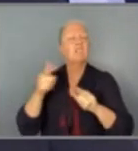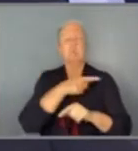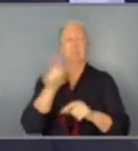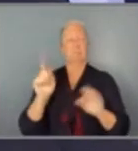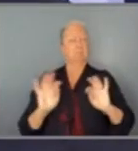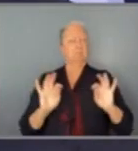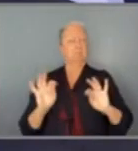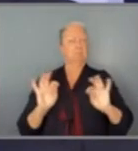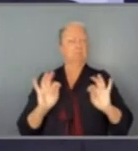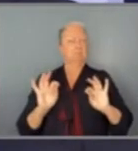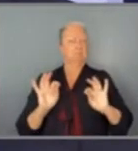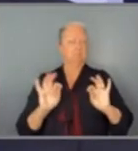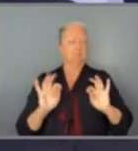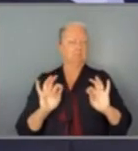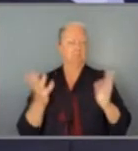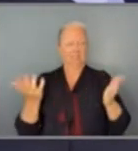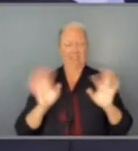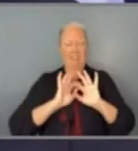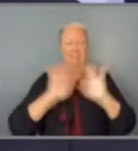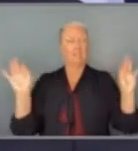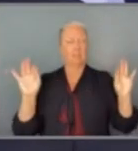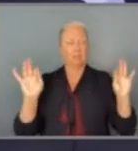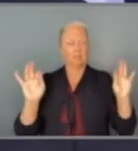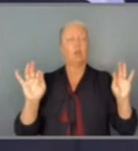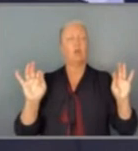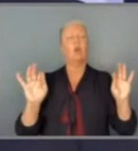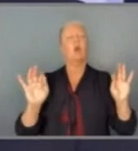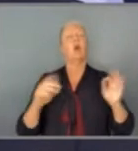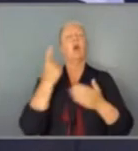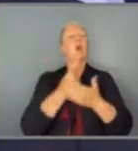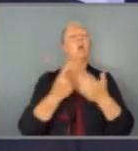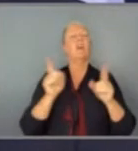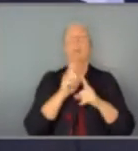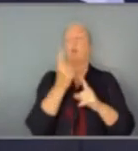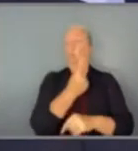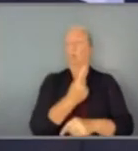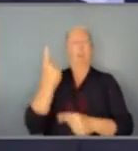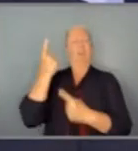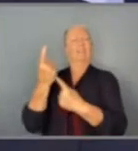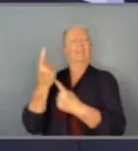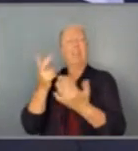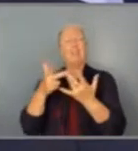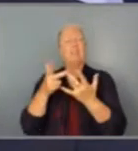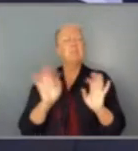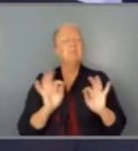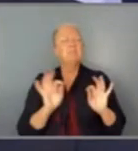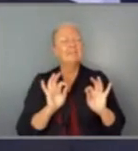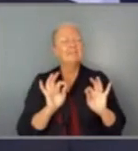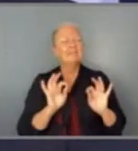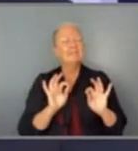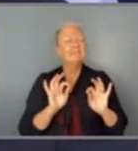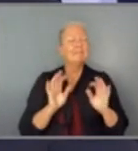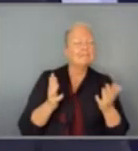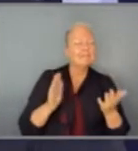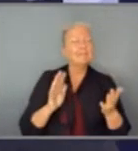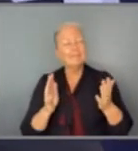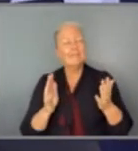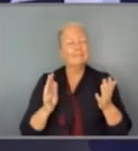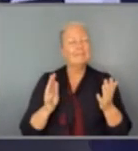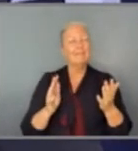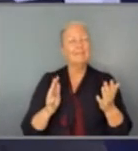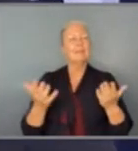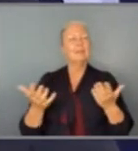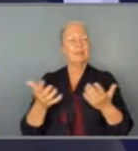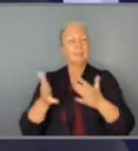response. For those who are close contacts, that's 17 to 20. So that gives you an idea of where the resources